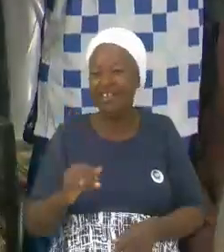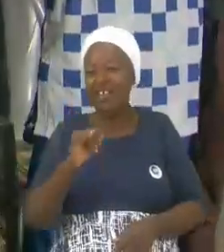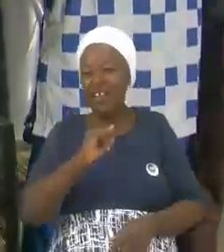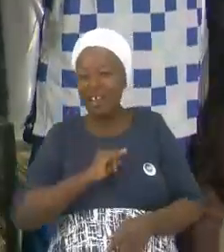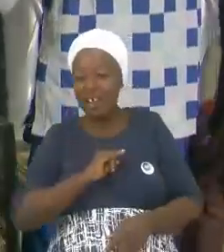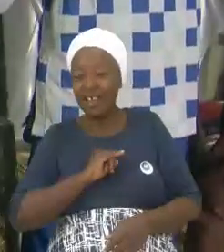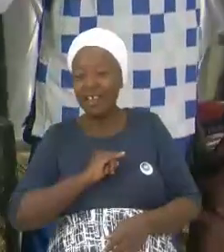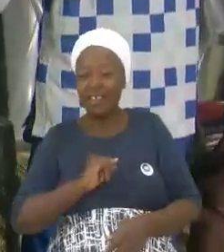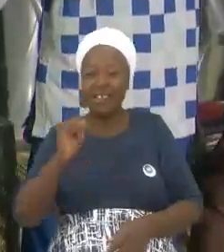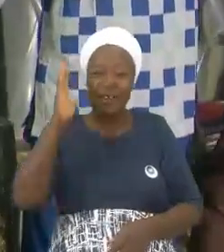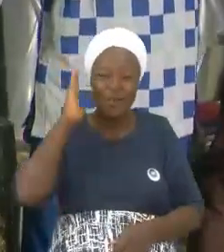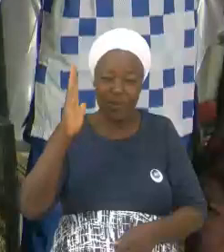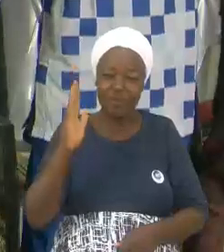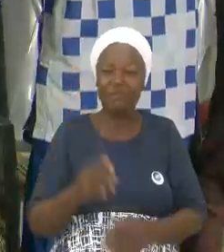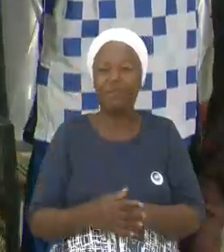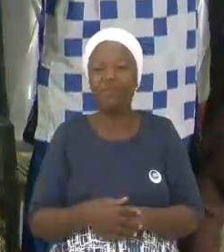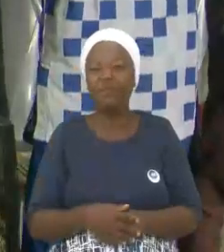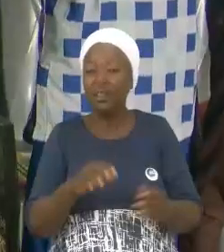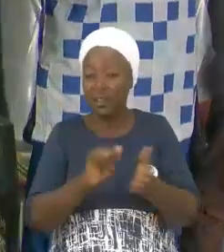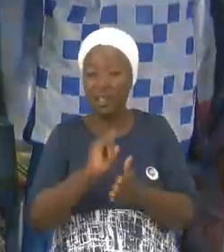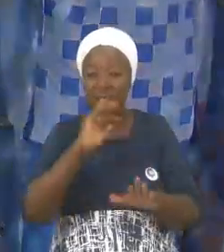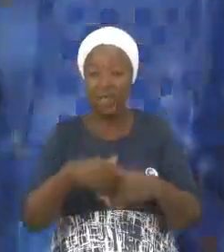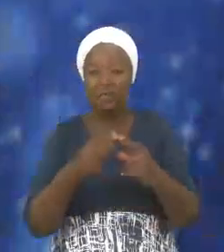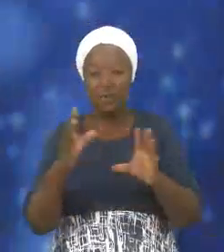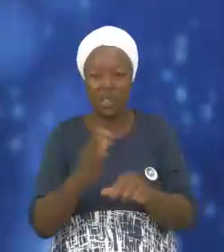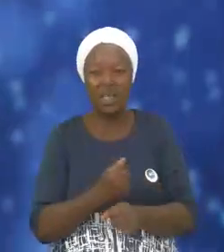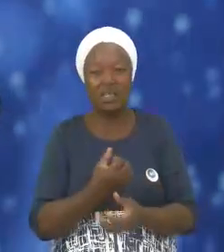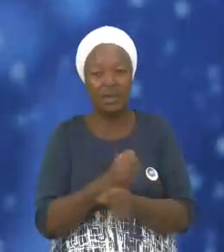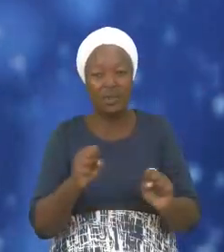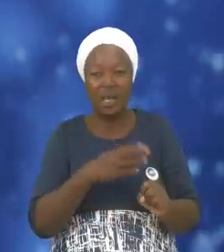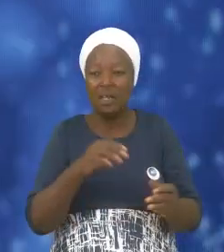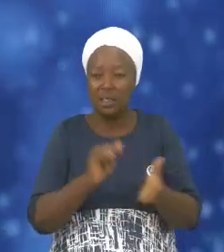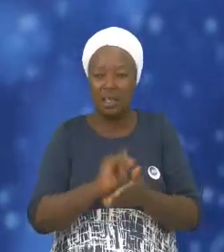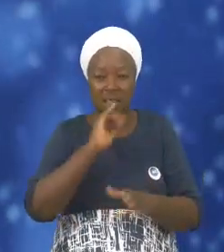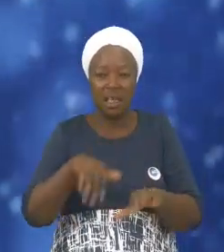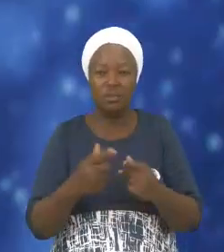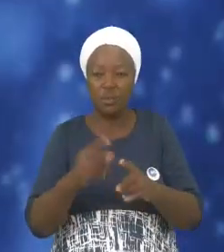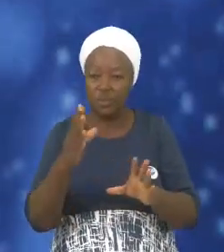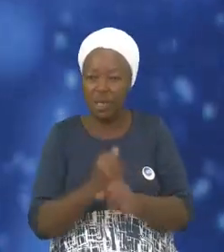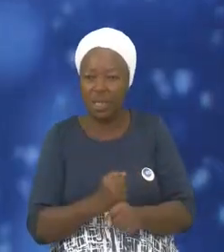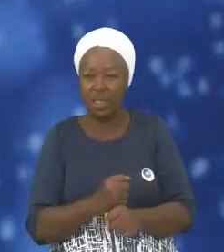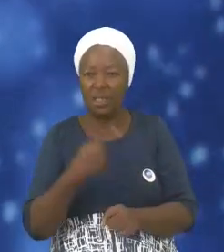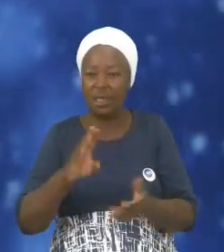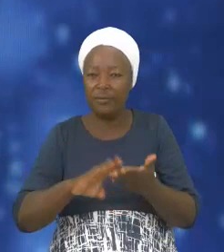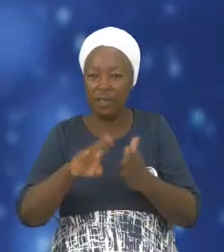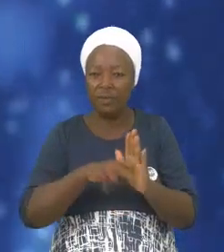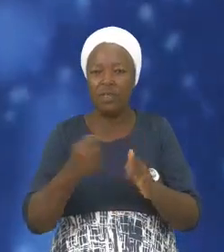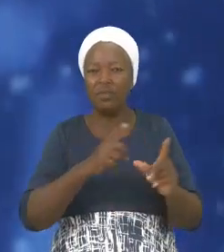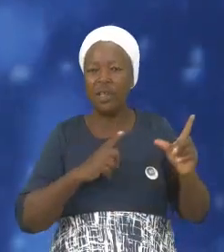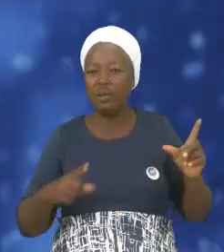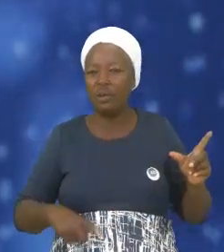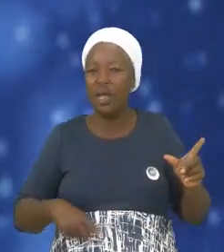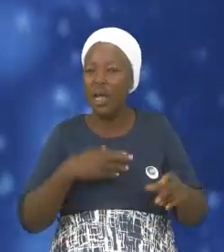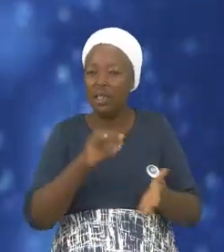will. That's how we get salvation. That's how we get the forgiveness of the Lord. That's